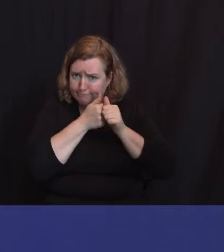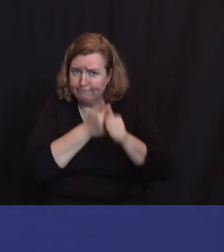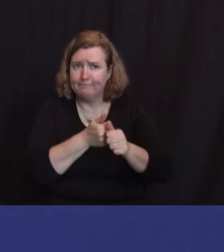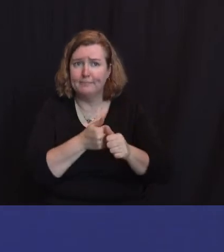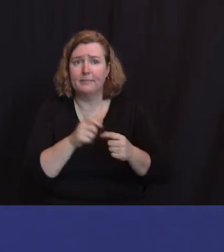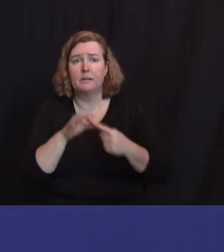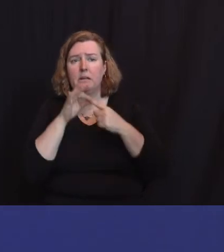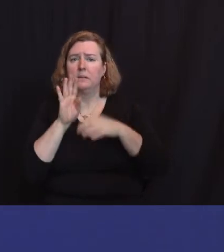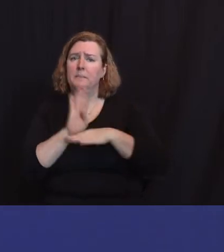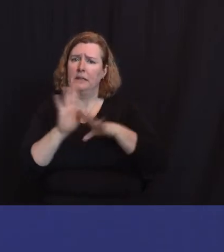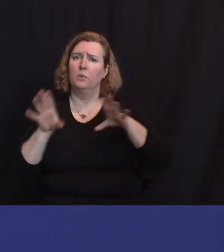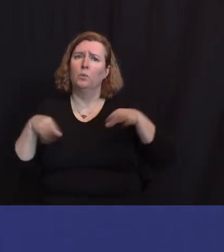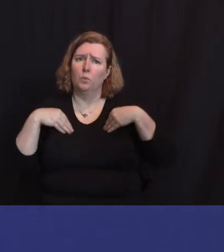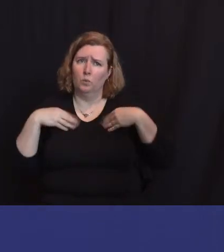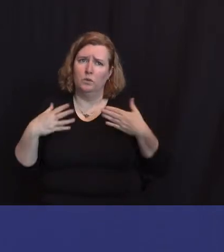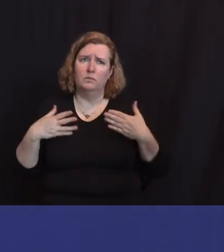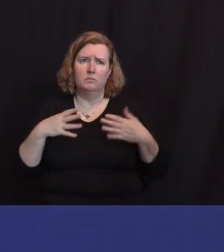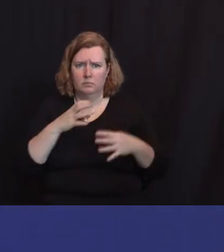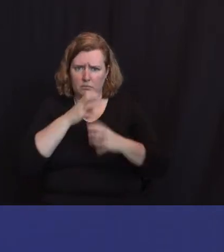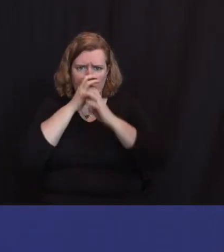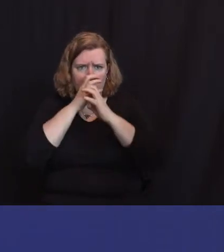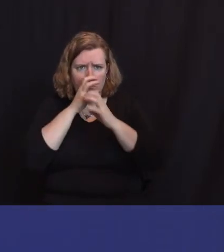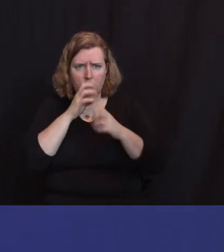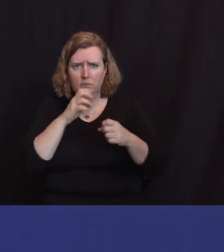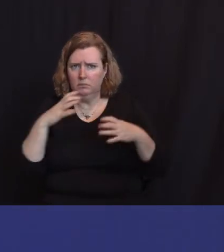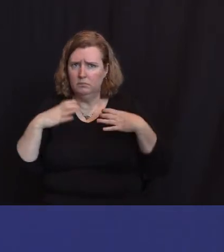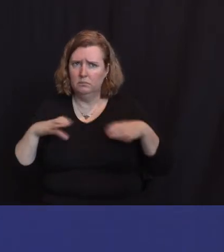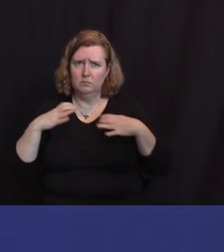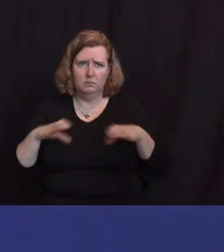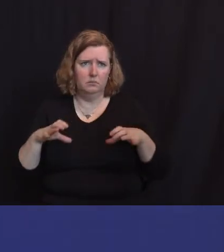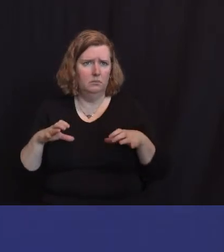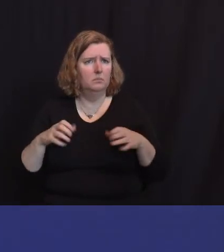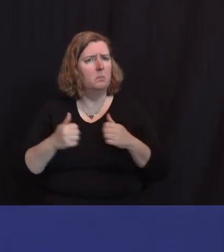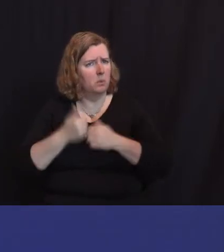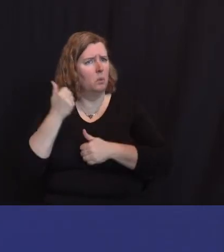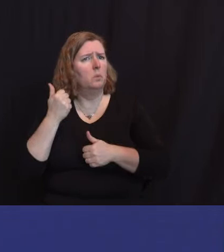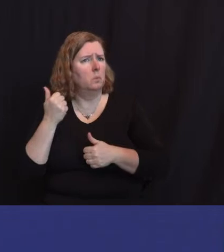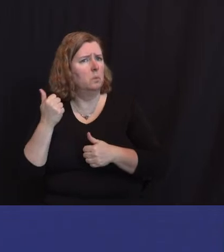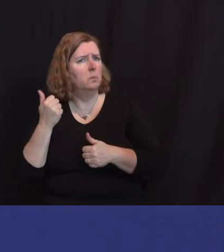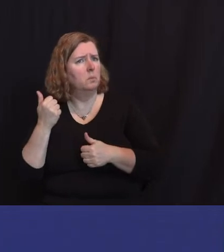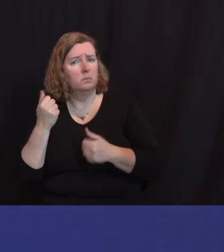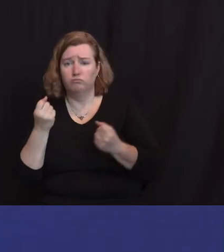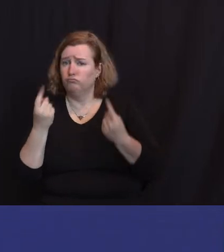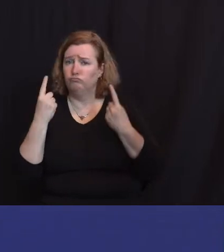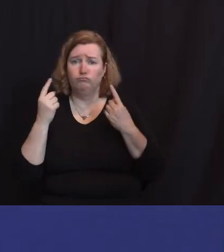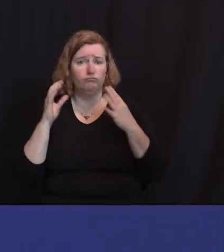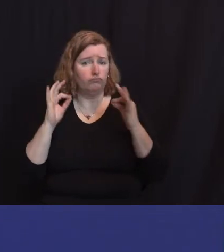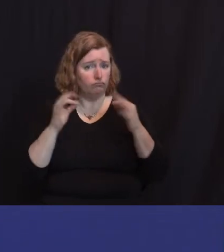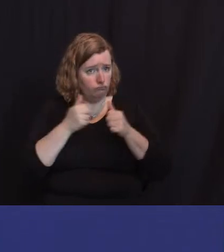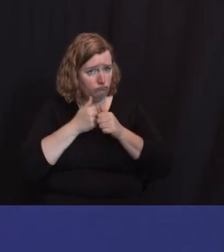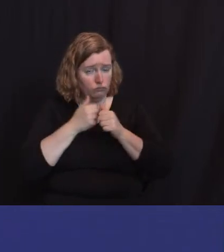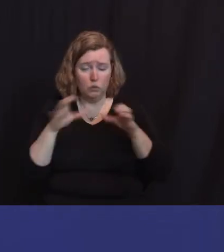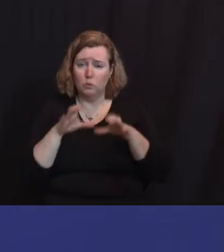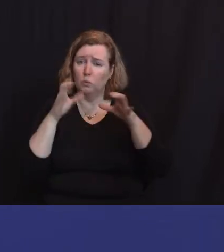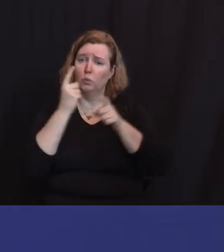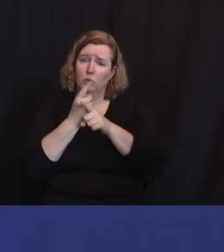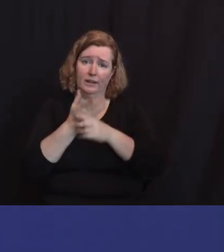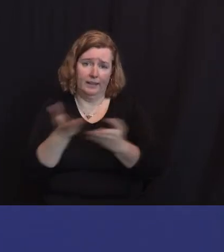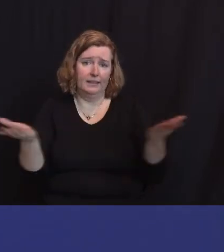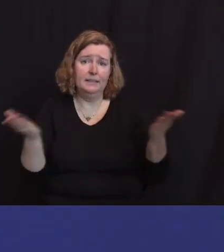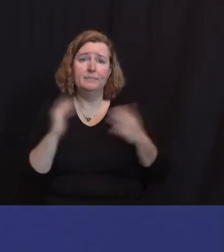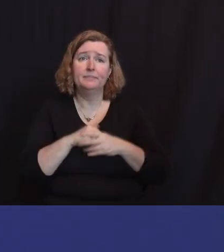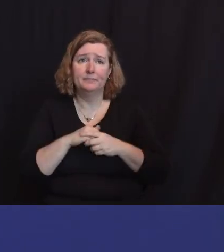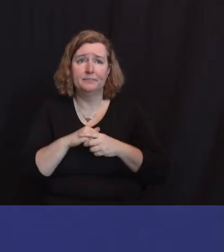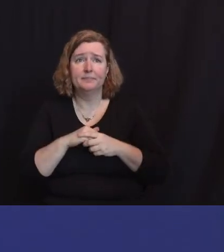And I think overwhelmingly, customers get it as well, and they do the right things. And we just